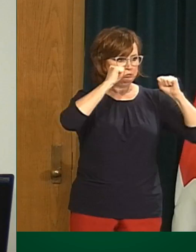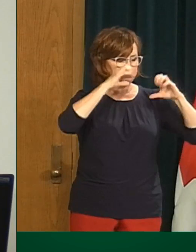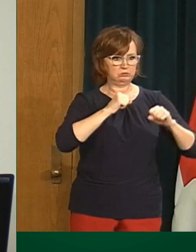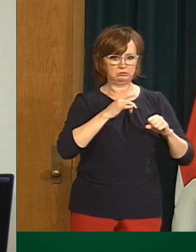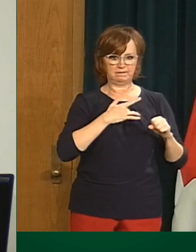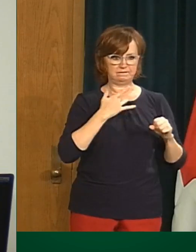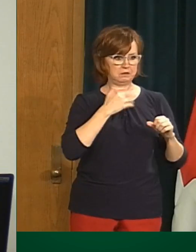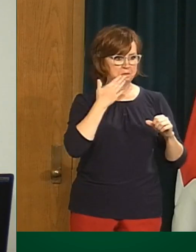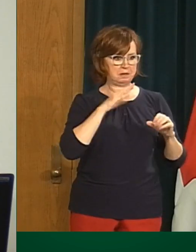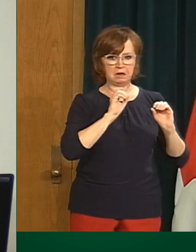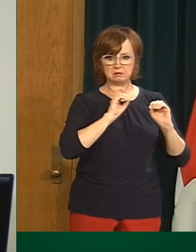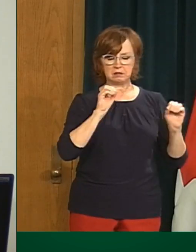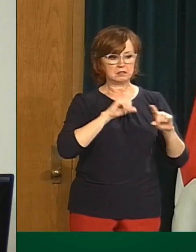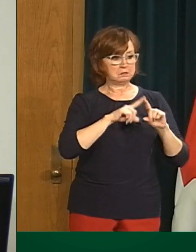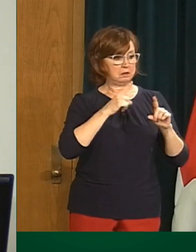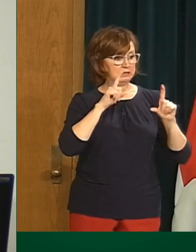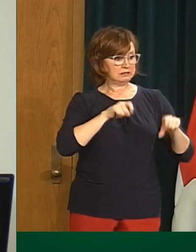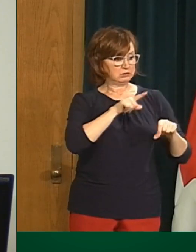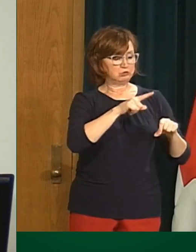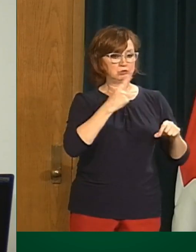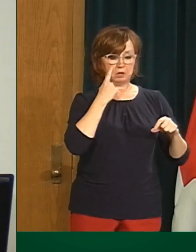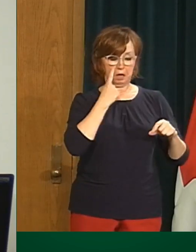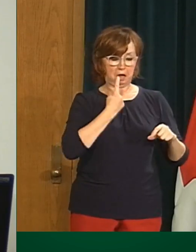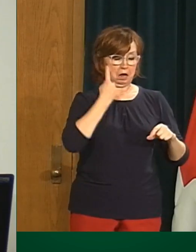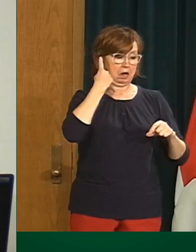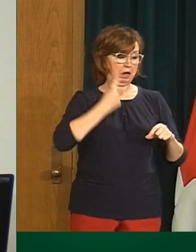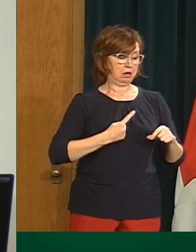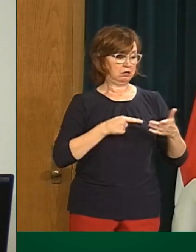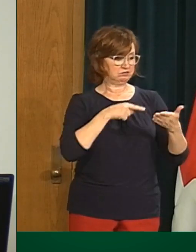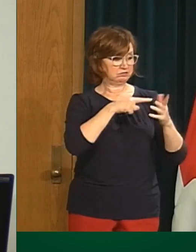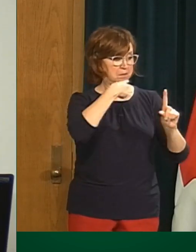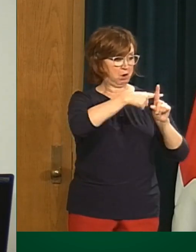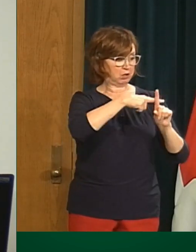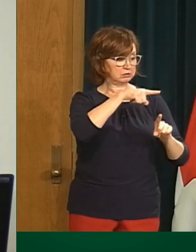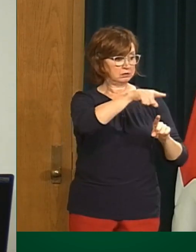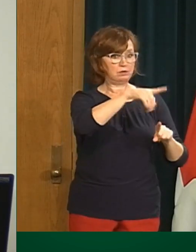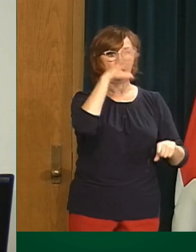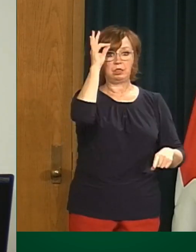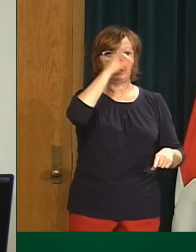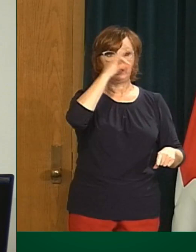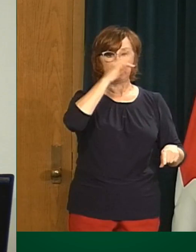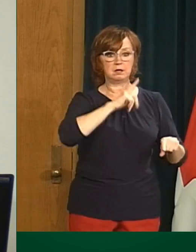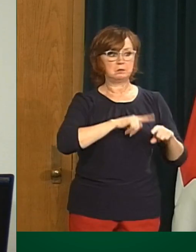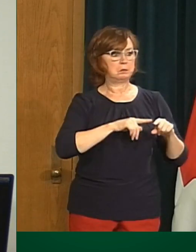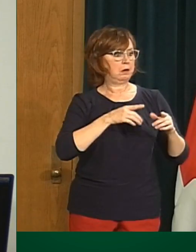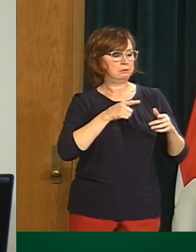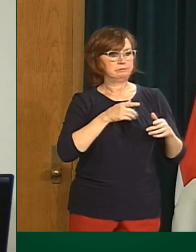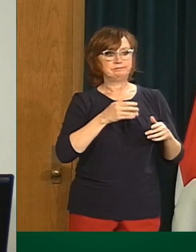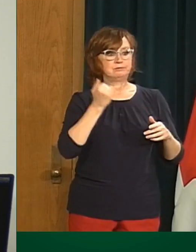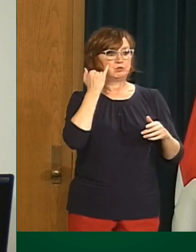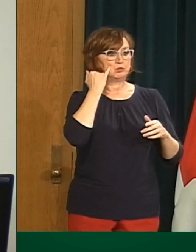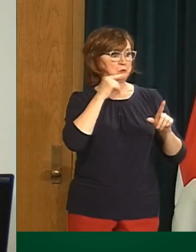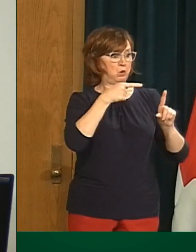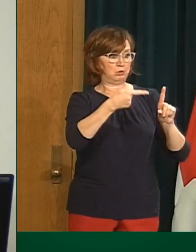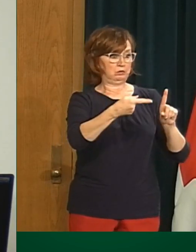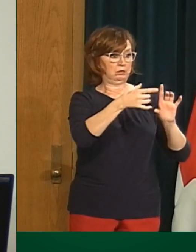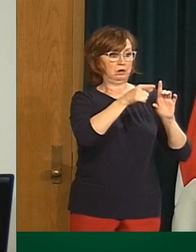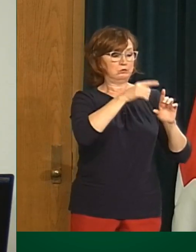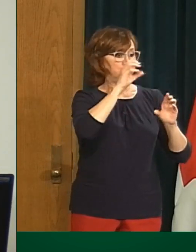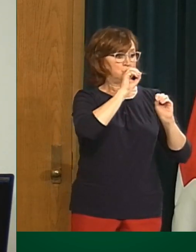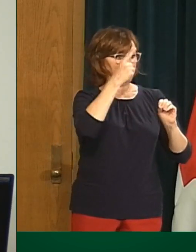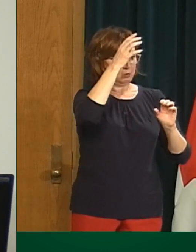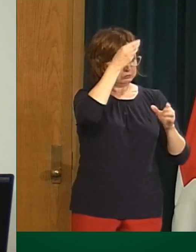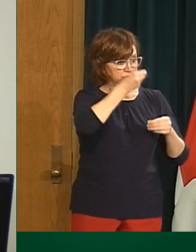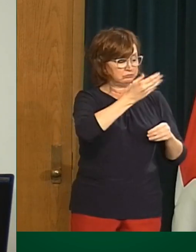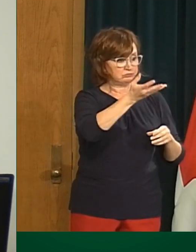identified case contact cluster investigation, that is reassuring. Having said that, we do continue to see occasional cases which